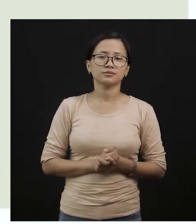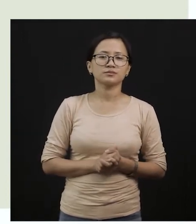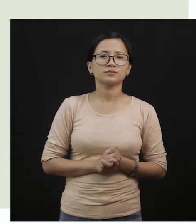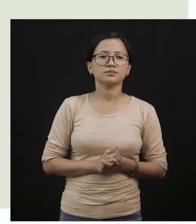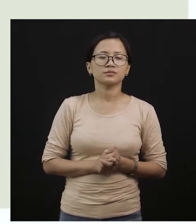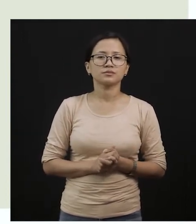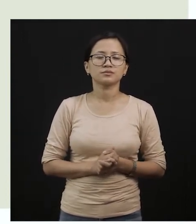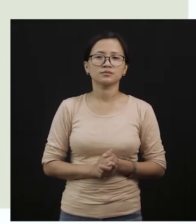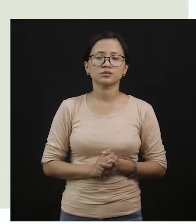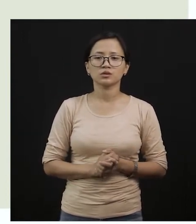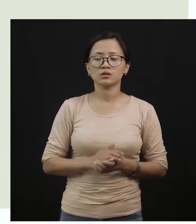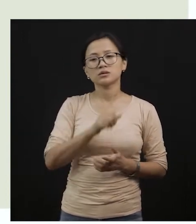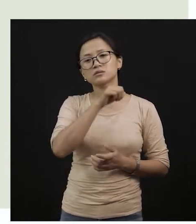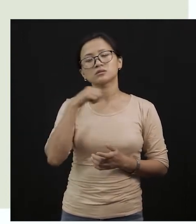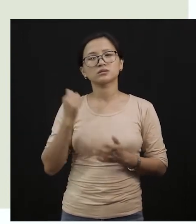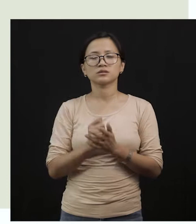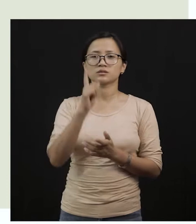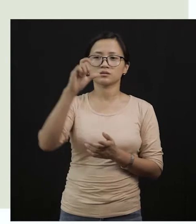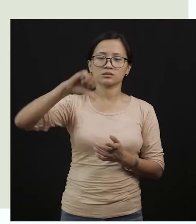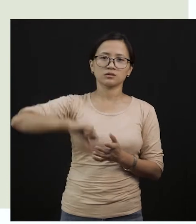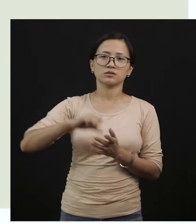Teresa. She has already died in the year